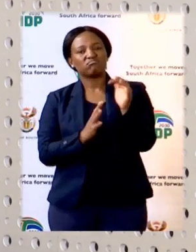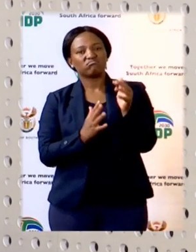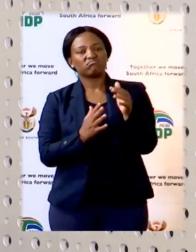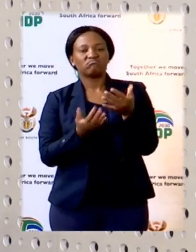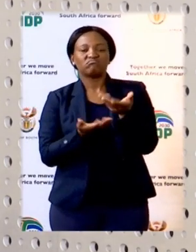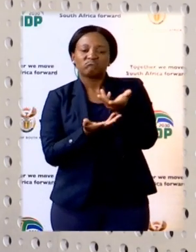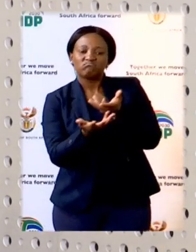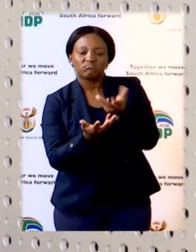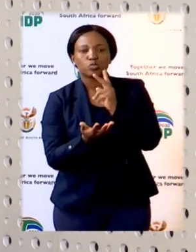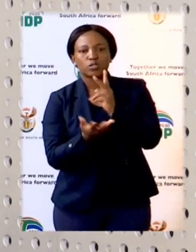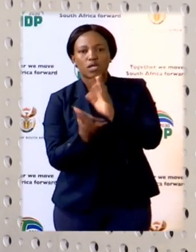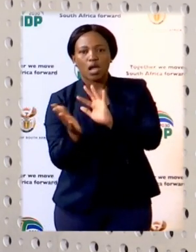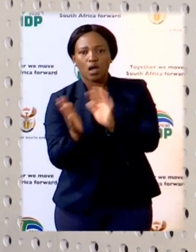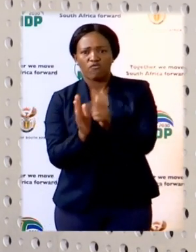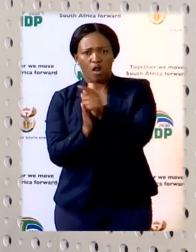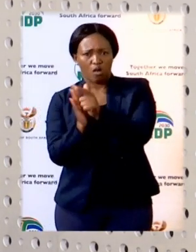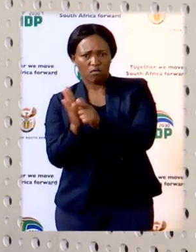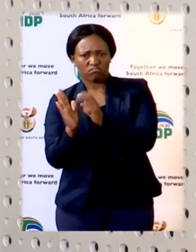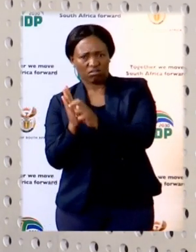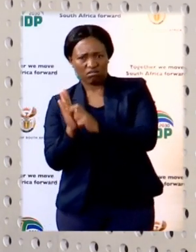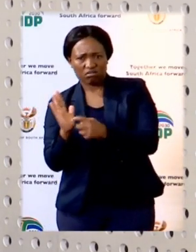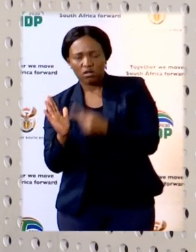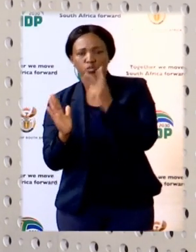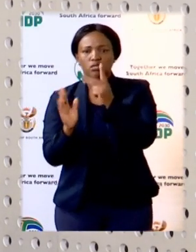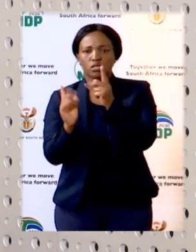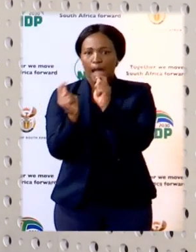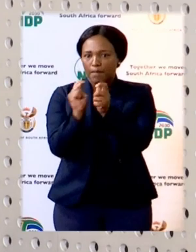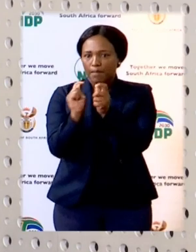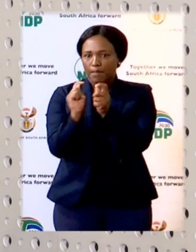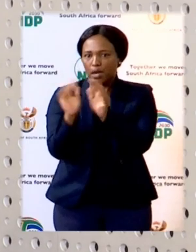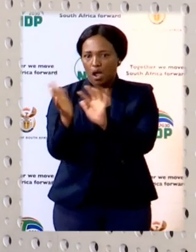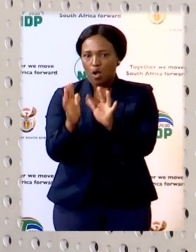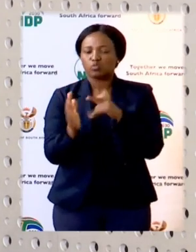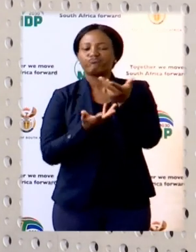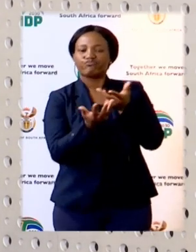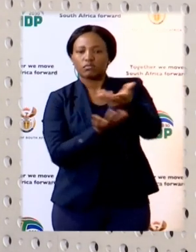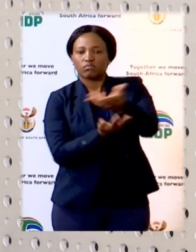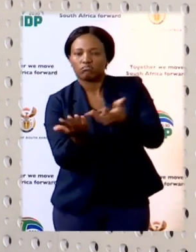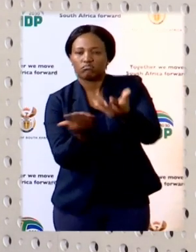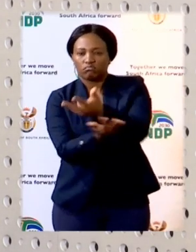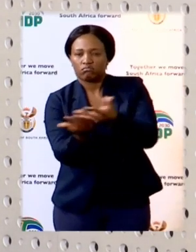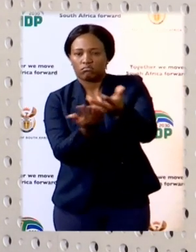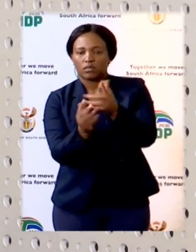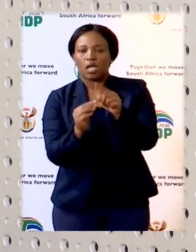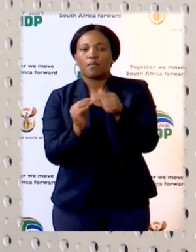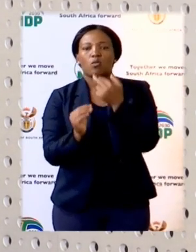it in terms of our legislative amendments and start a debate about that.